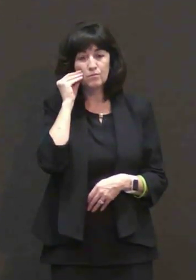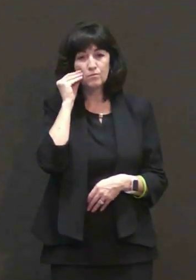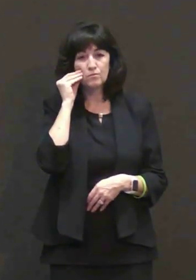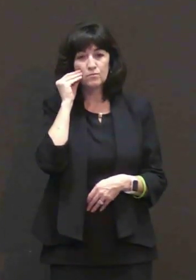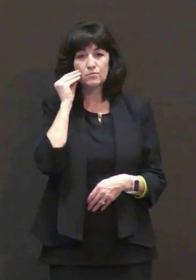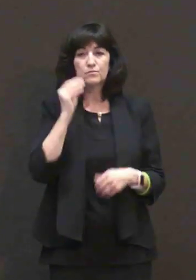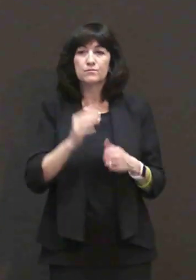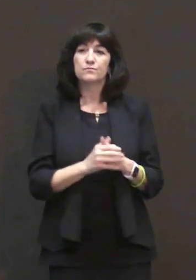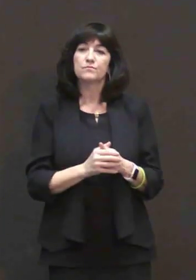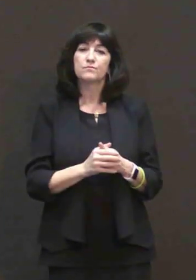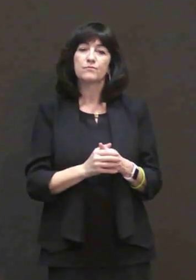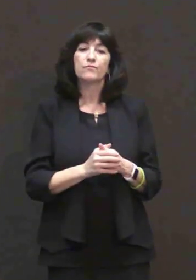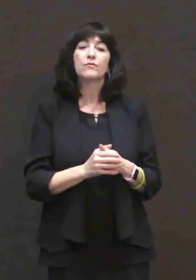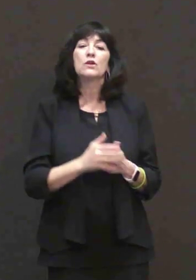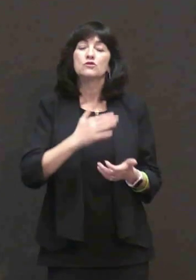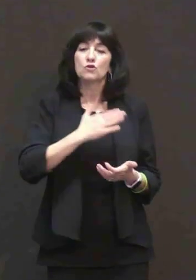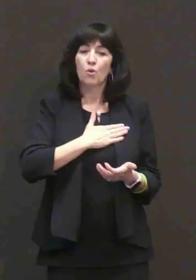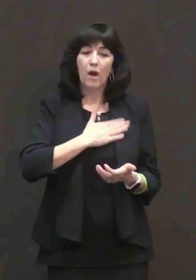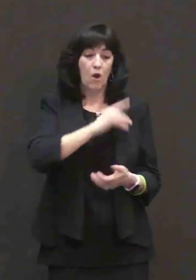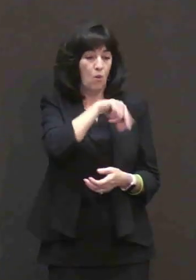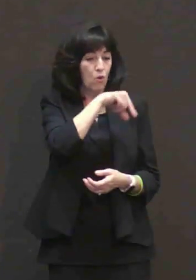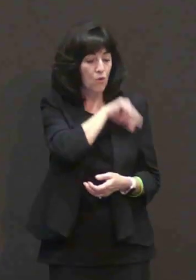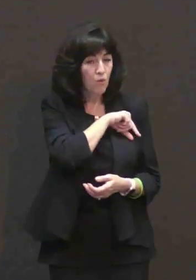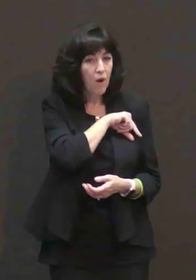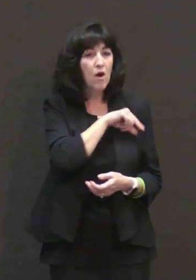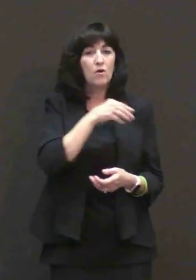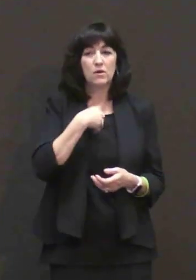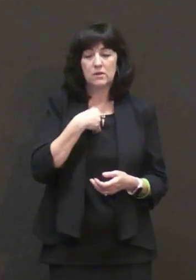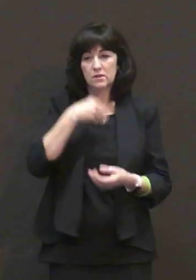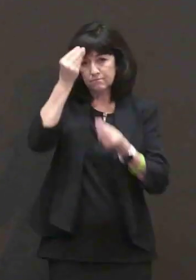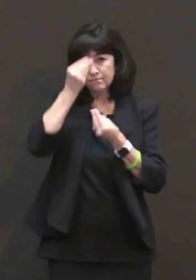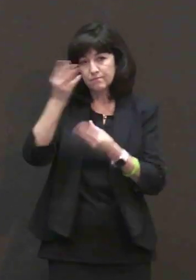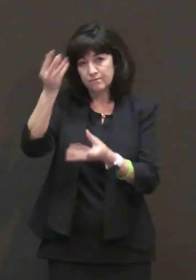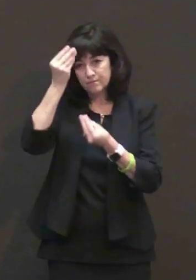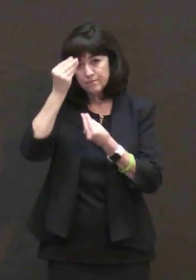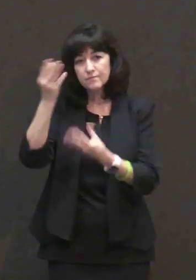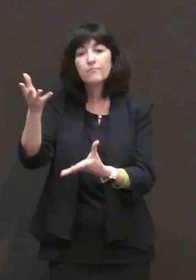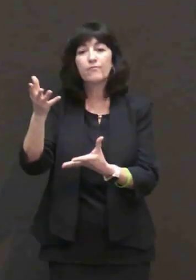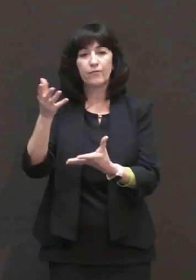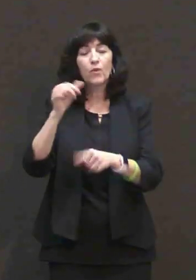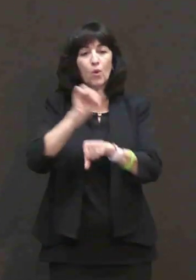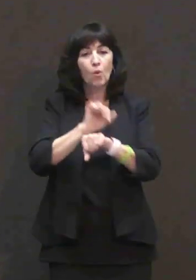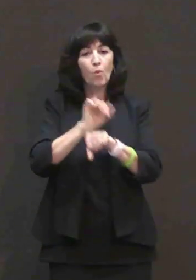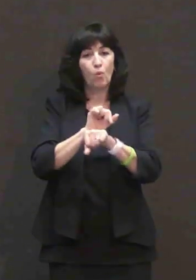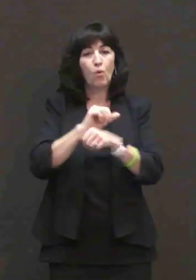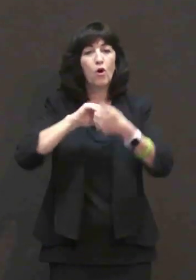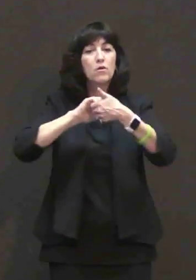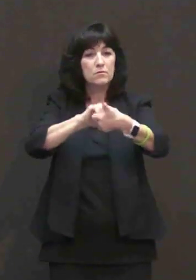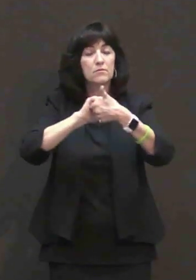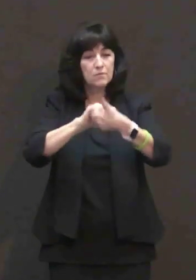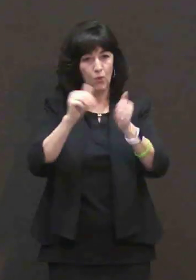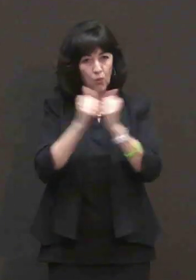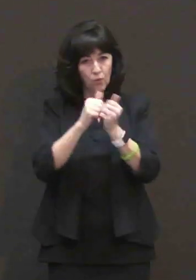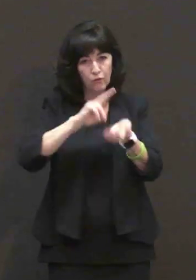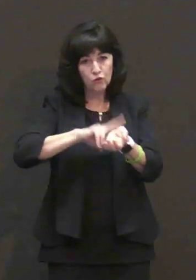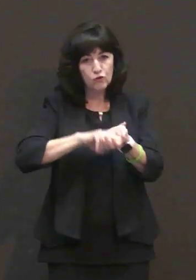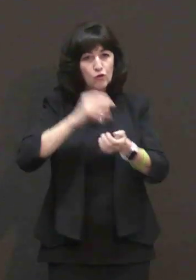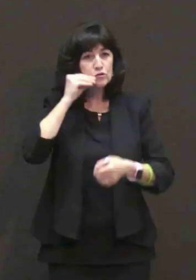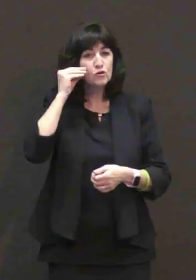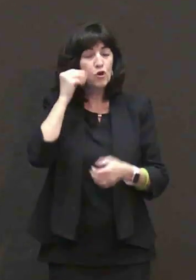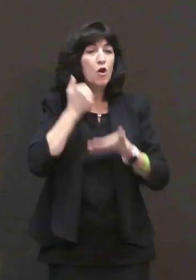our Division of Healthcare Quality and the State Health Operations Center, to continue to work with long-term care facilities and helping people